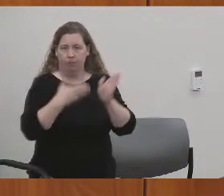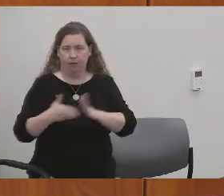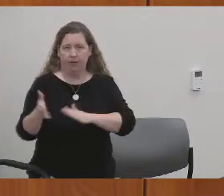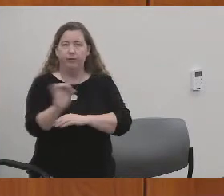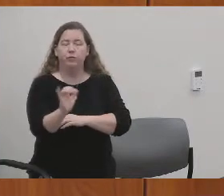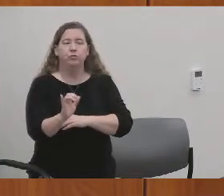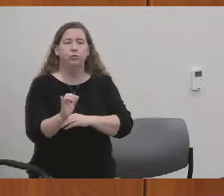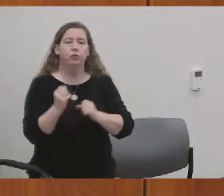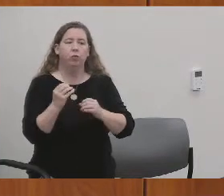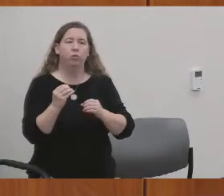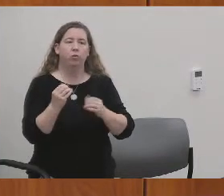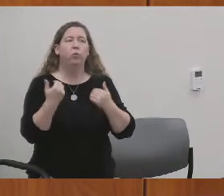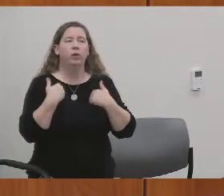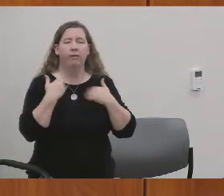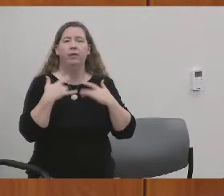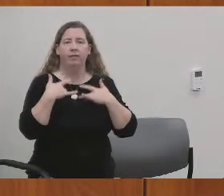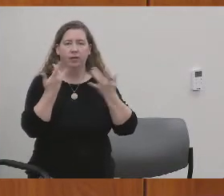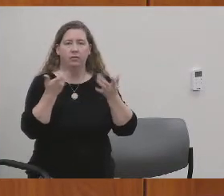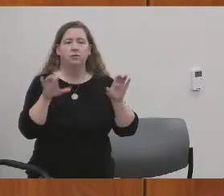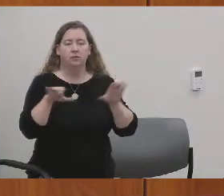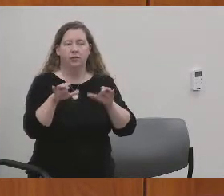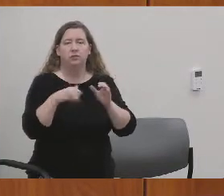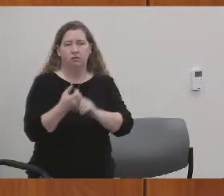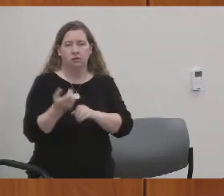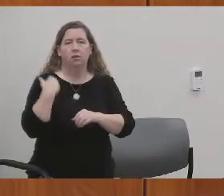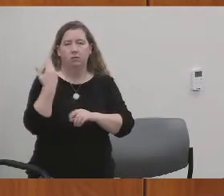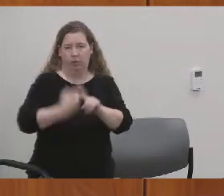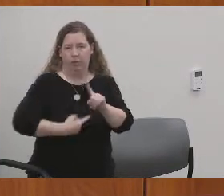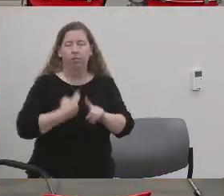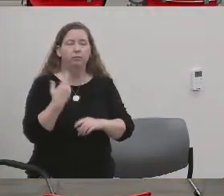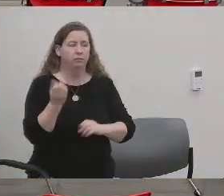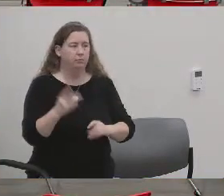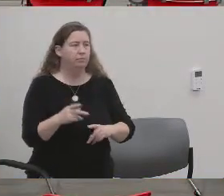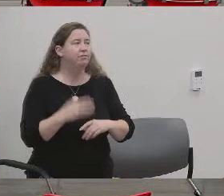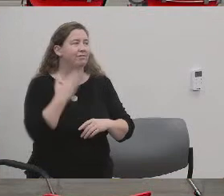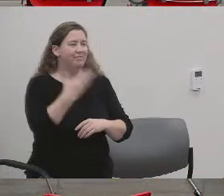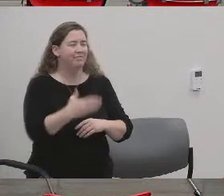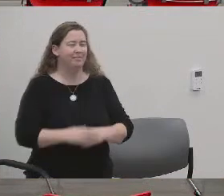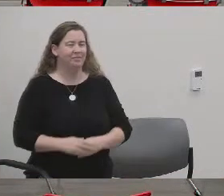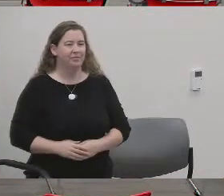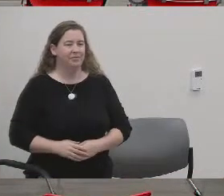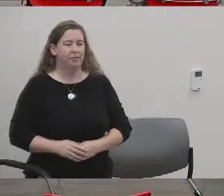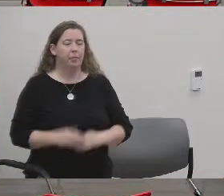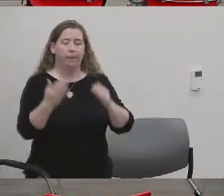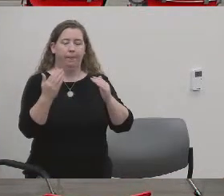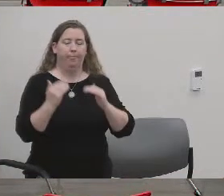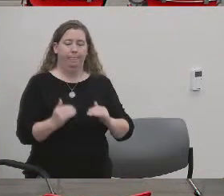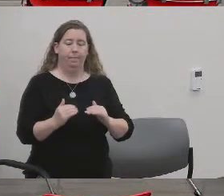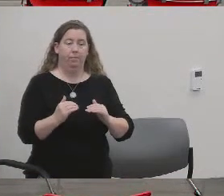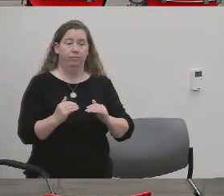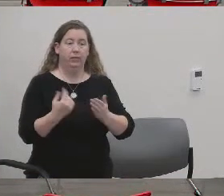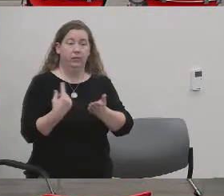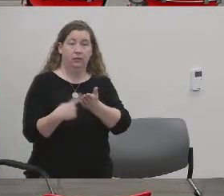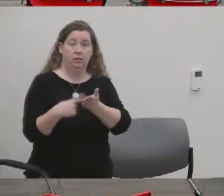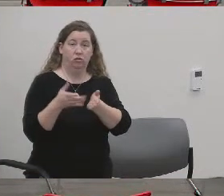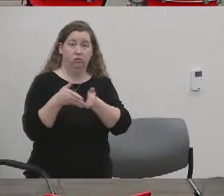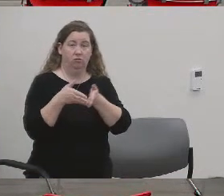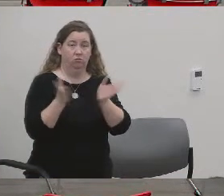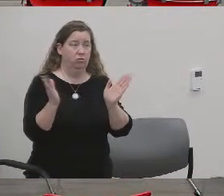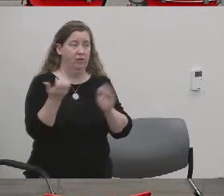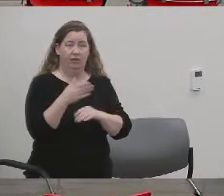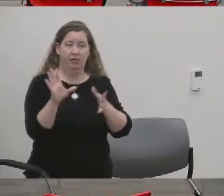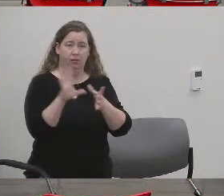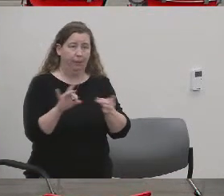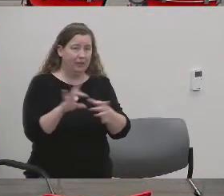we do have something planned for next month. Great, thank you. Item B is discussion. Any discussion,